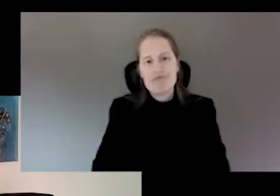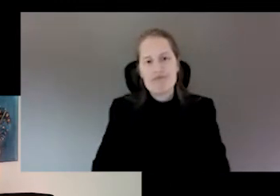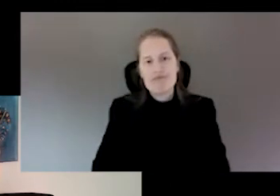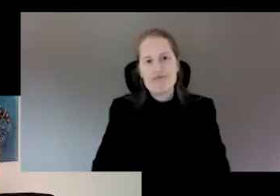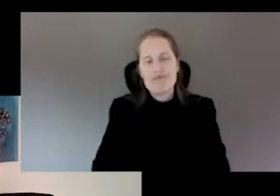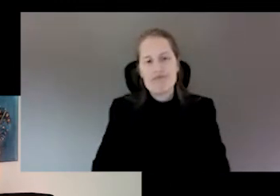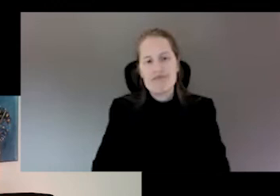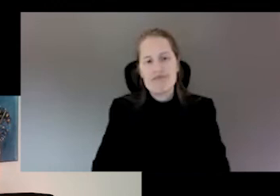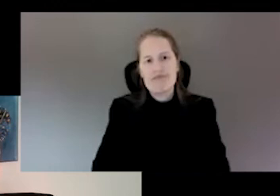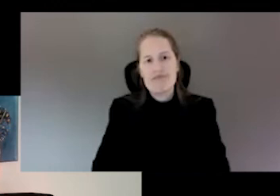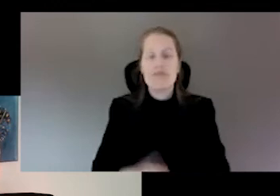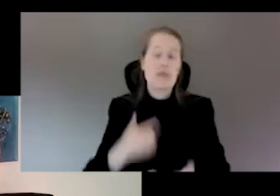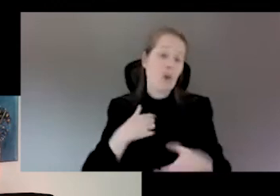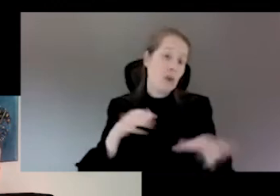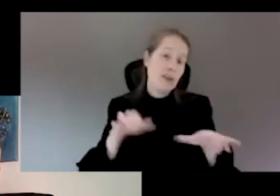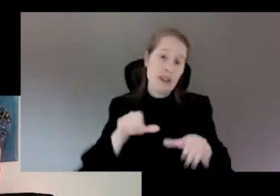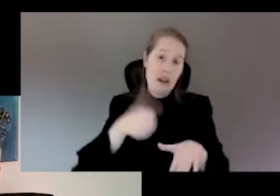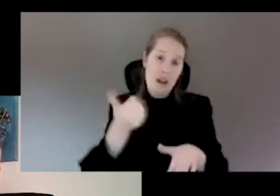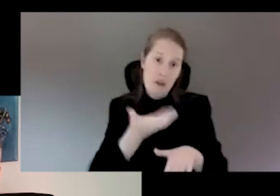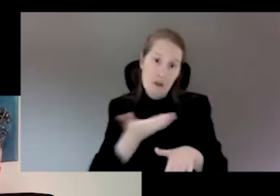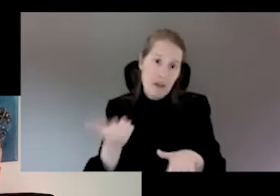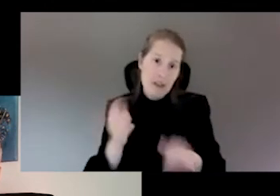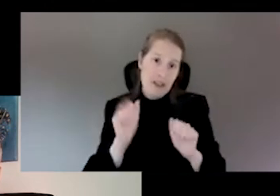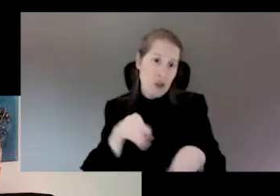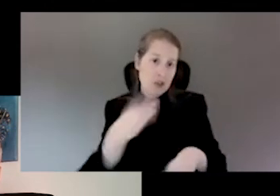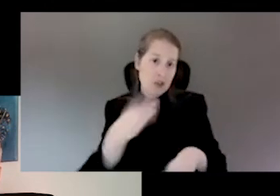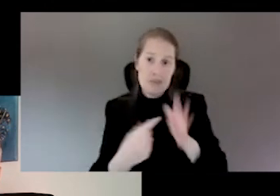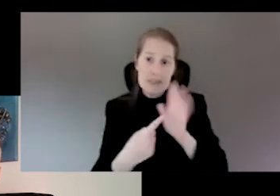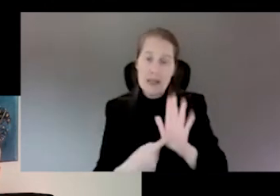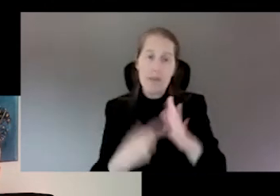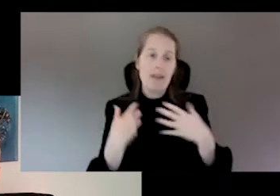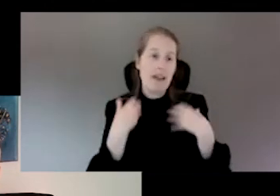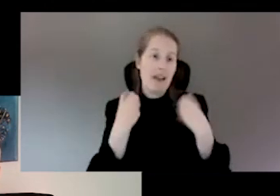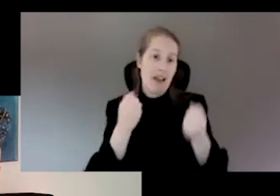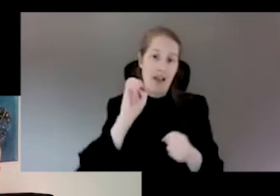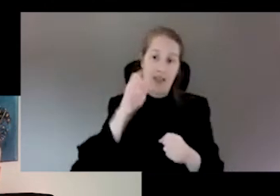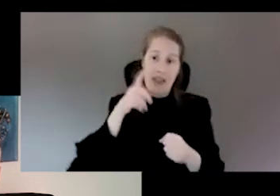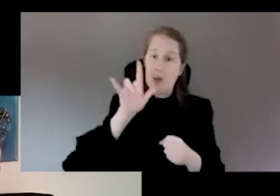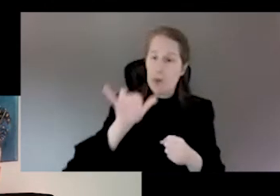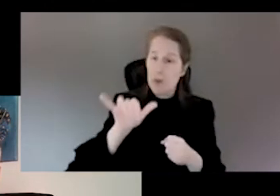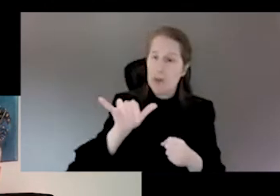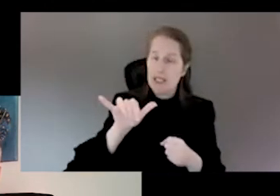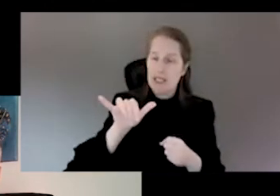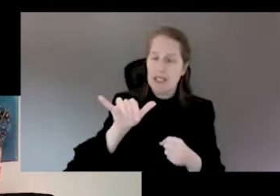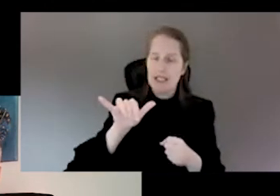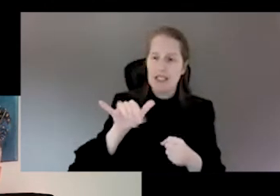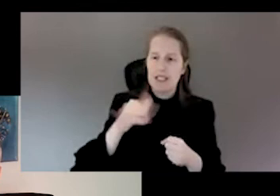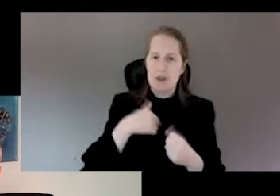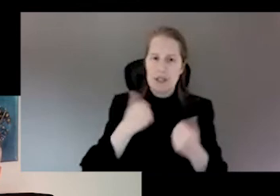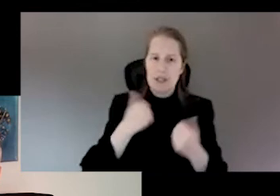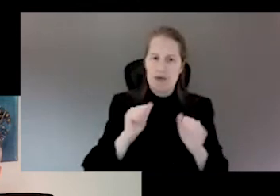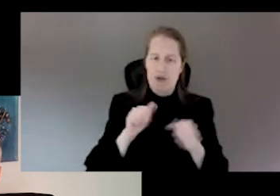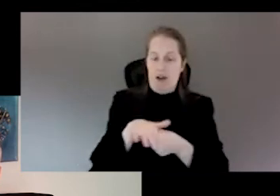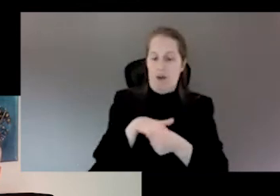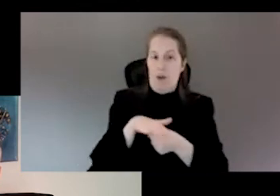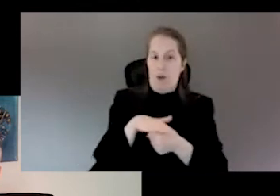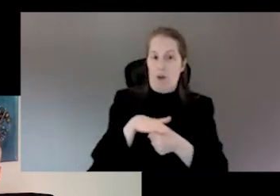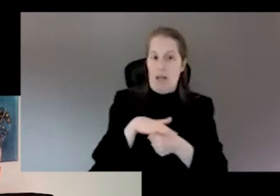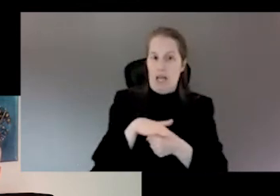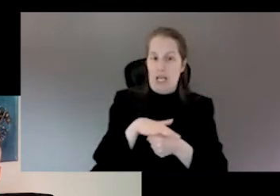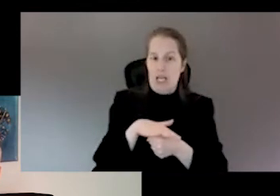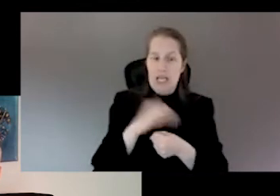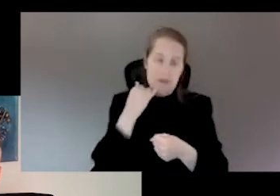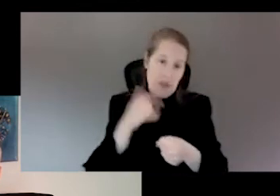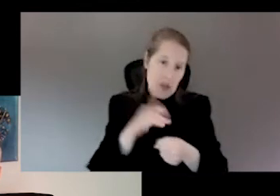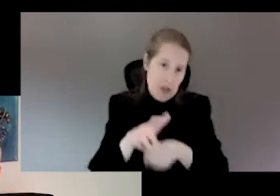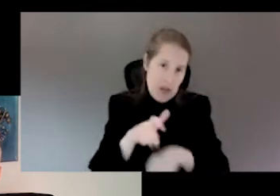and I can give examples about kind of the health equities that we've been doing locally if we have time, and I'd be happy